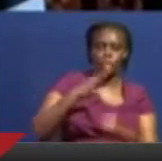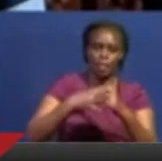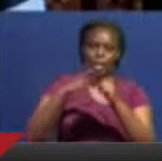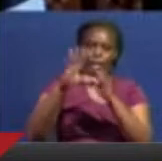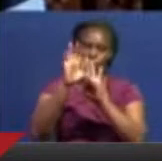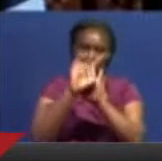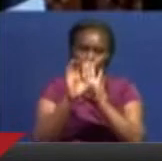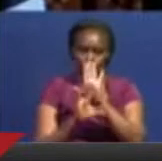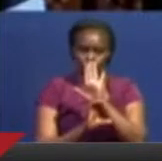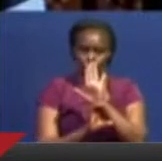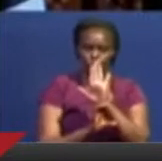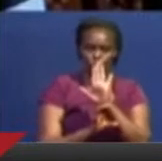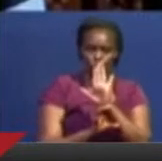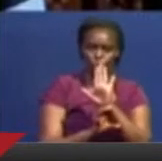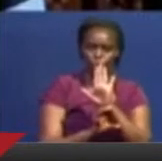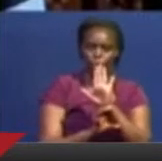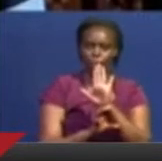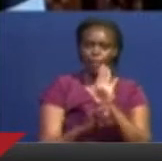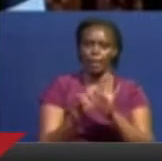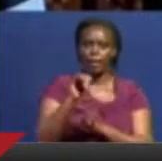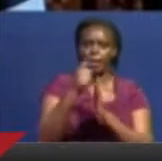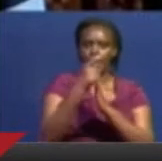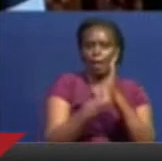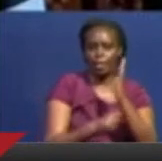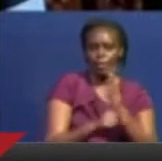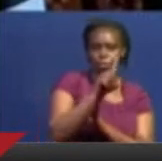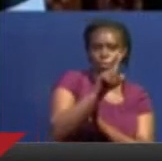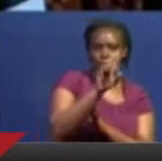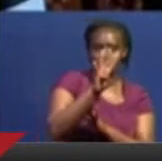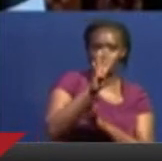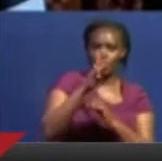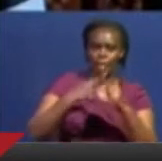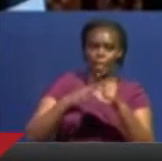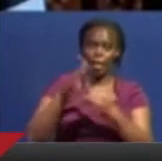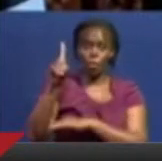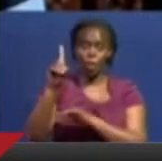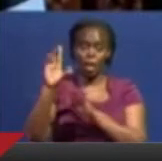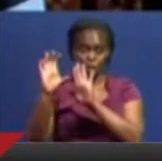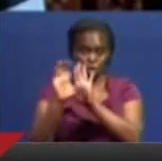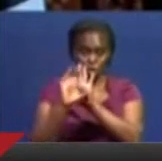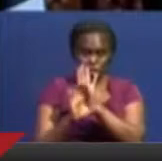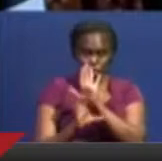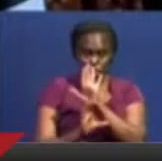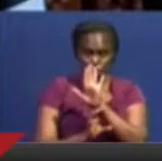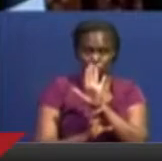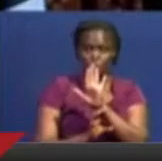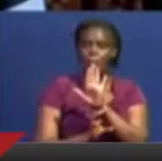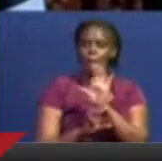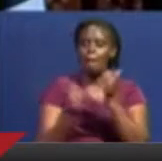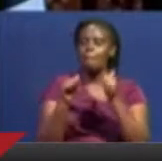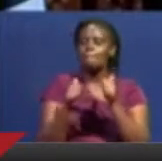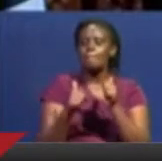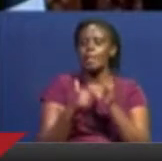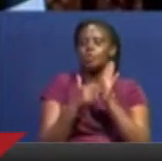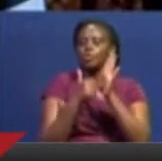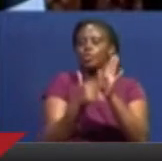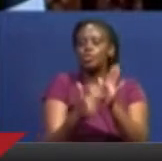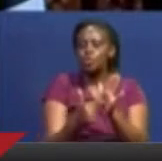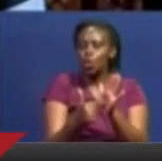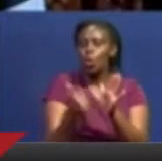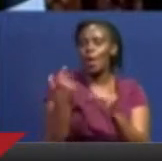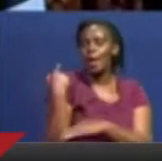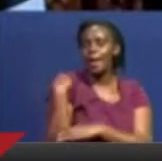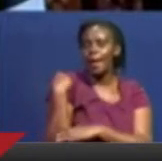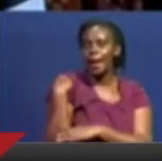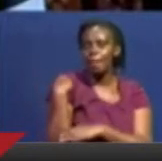the Constitution. It is noteworthy that Article 149(1) of the Constitution has not defined or provided for